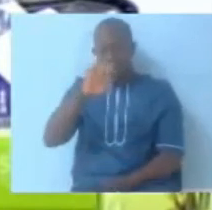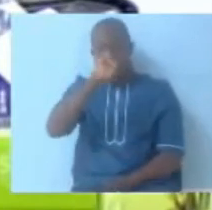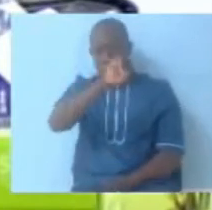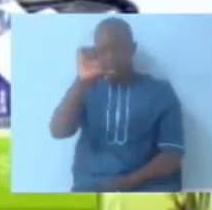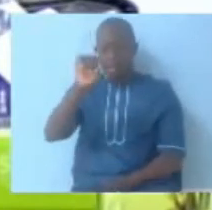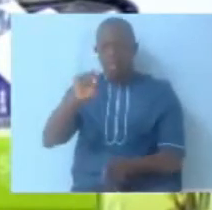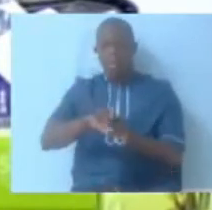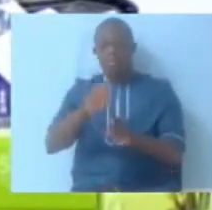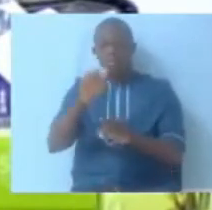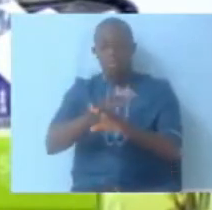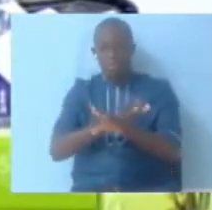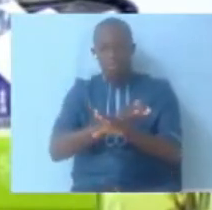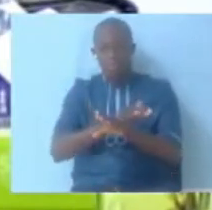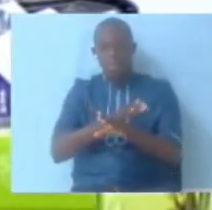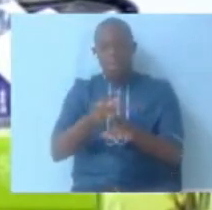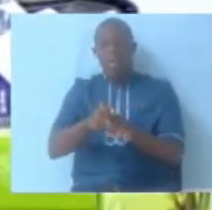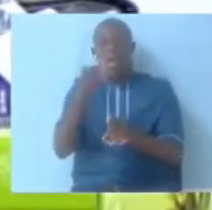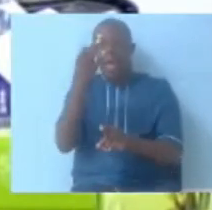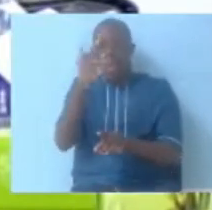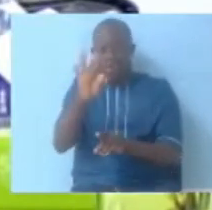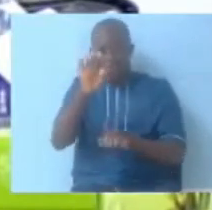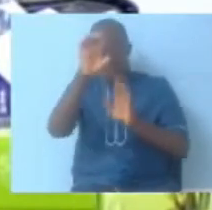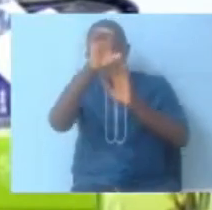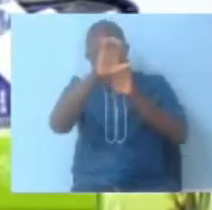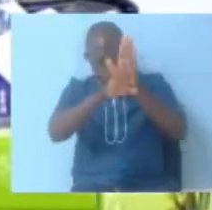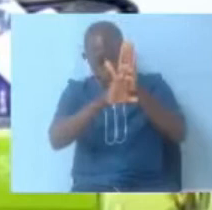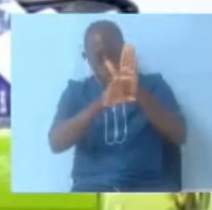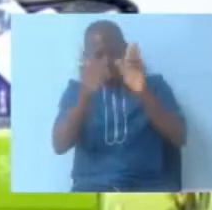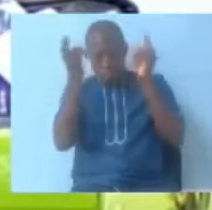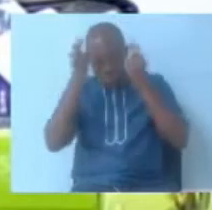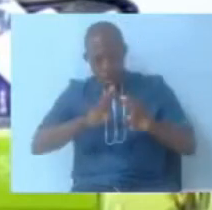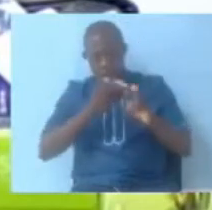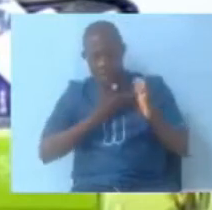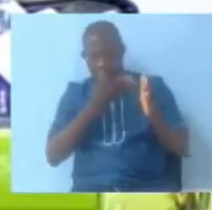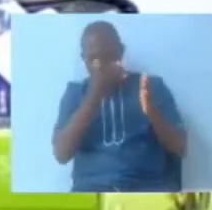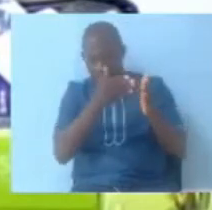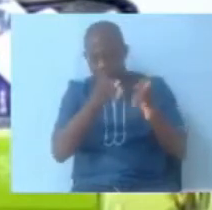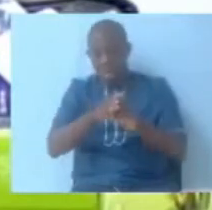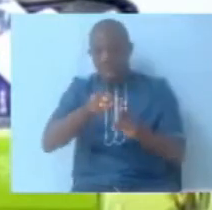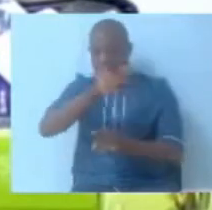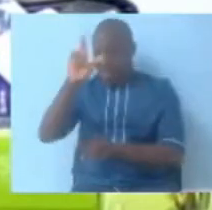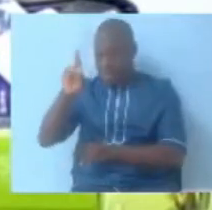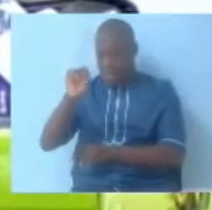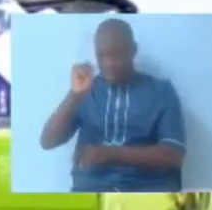constitution, the decrees will prevail and override the constitution. Adu watumo kuwa membe keri ngole mnyintiwa decree olumenu ya ilo ndi